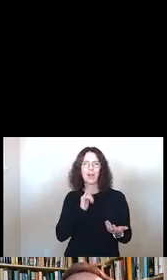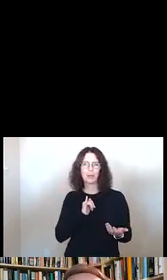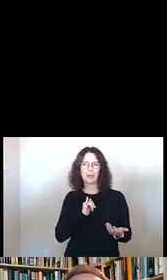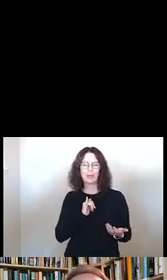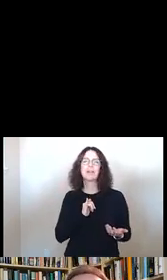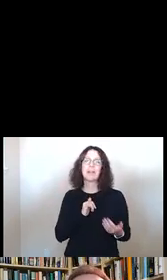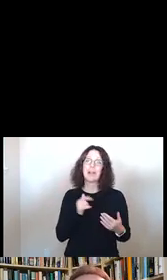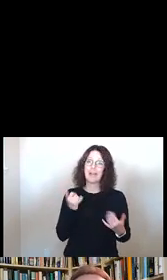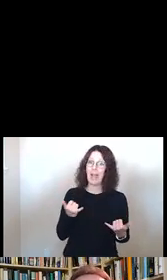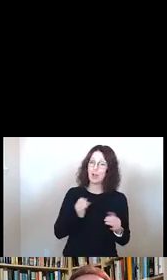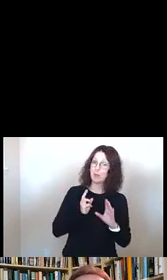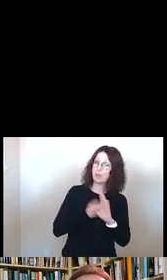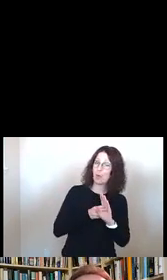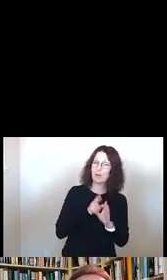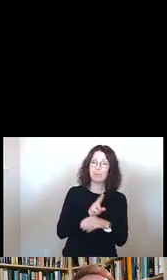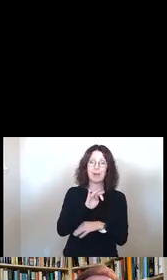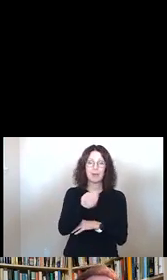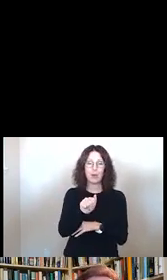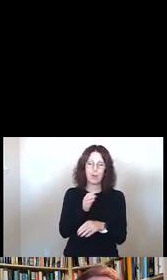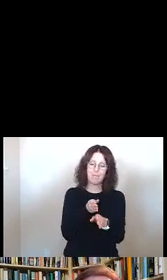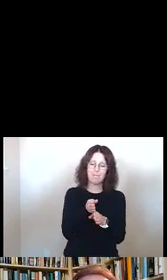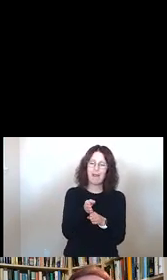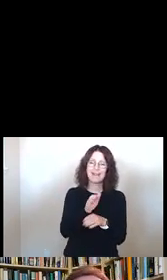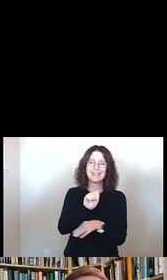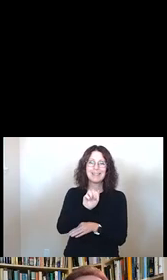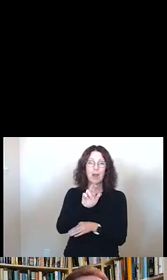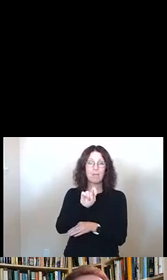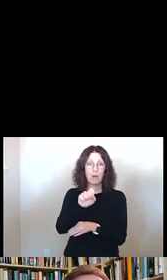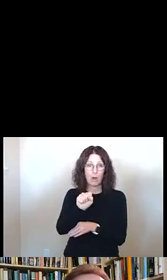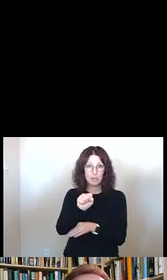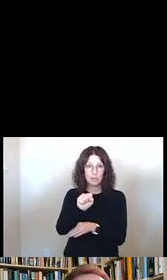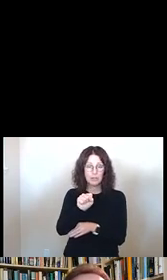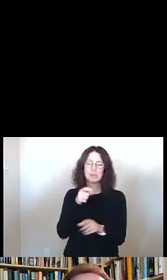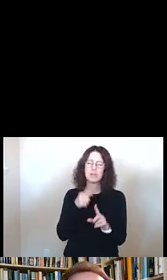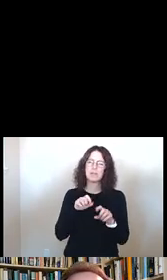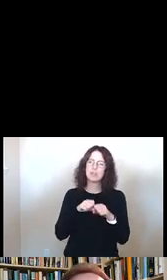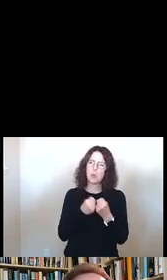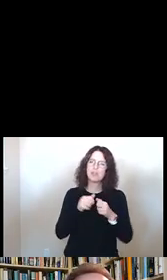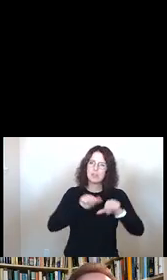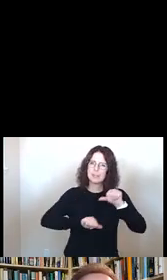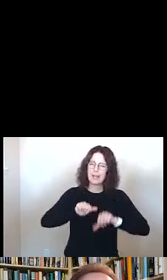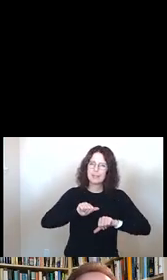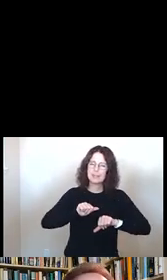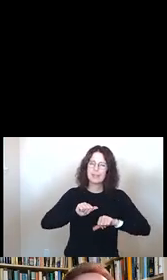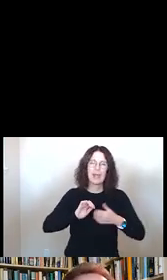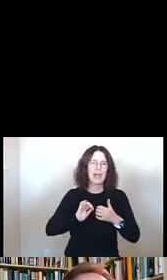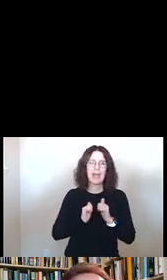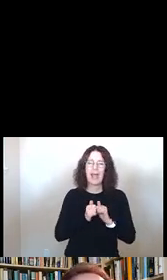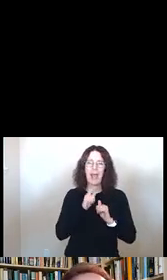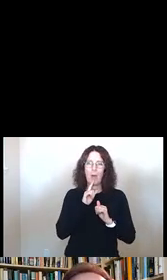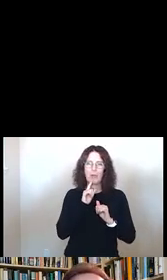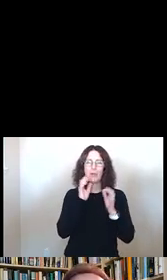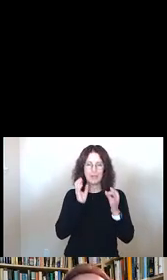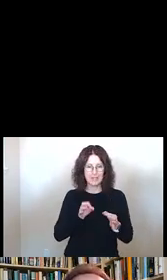sciences, and where those studies can potentially lead you after graduation. You've made the right